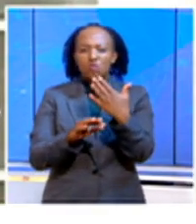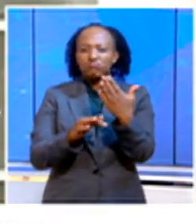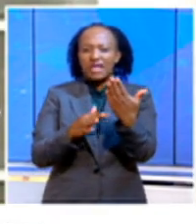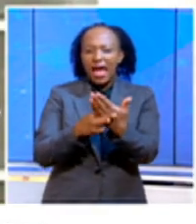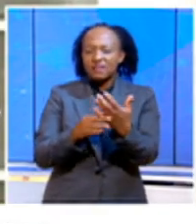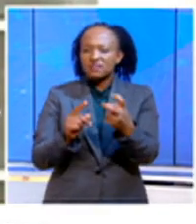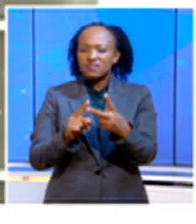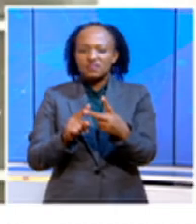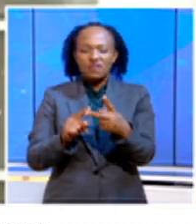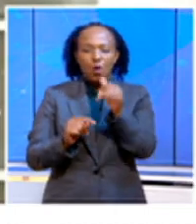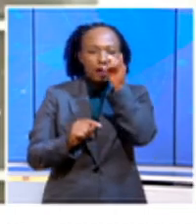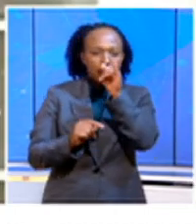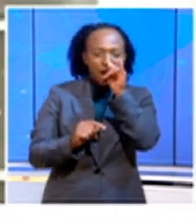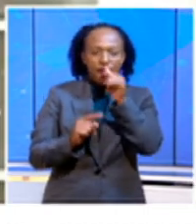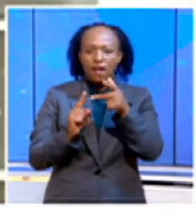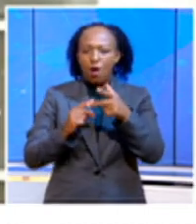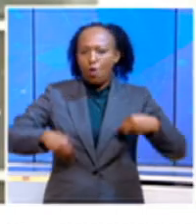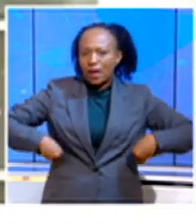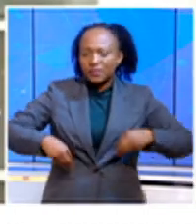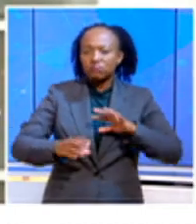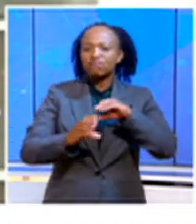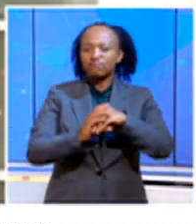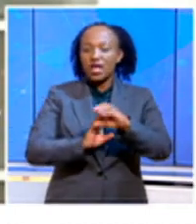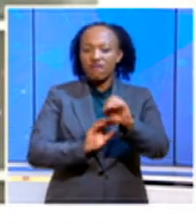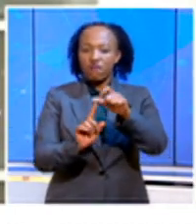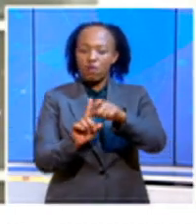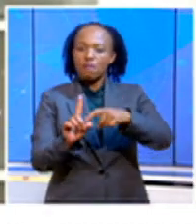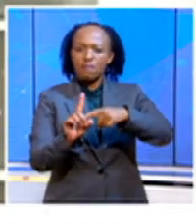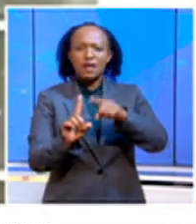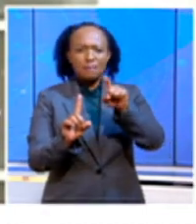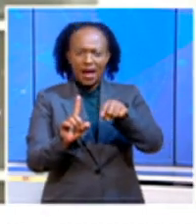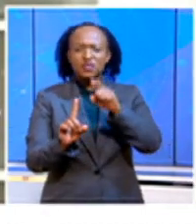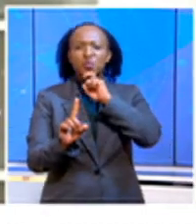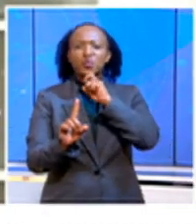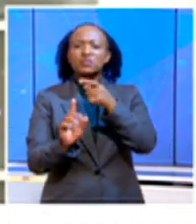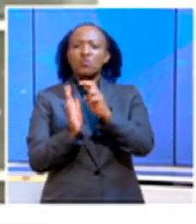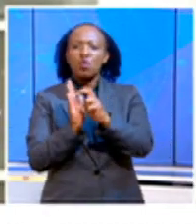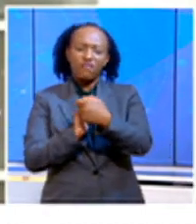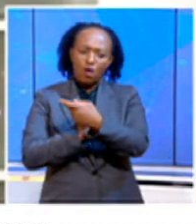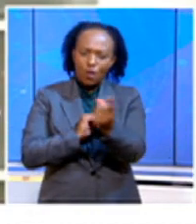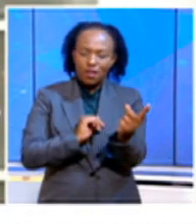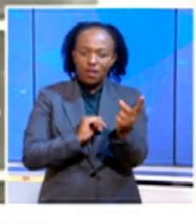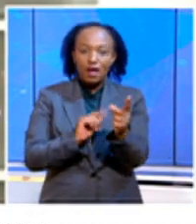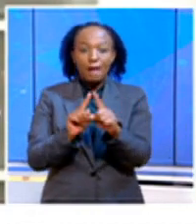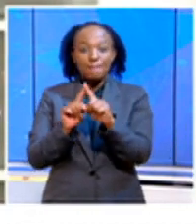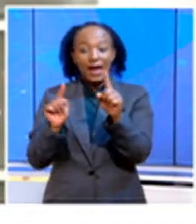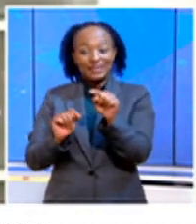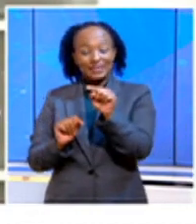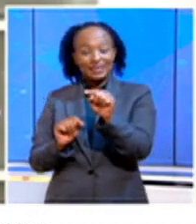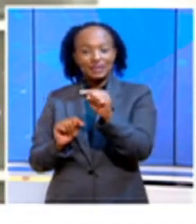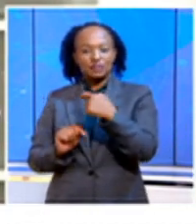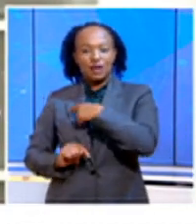have criminal charges instituted against them, it then becomes a precedent. And then, of course, the other angle to that is